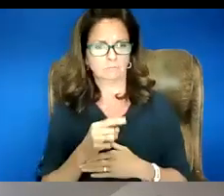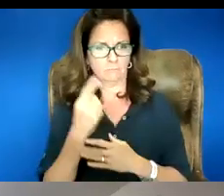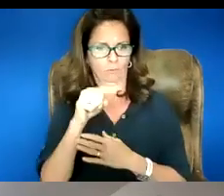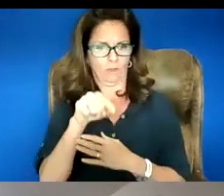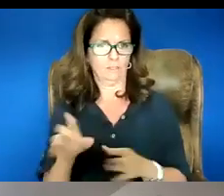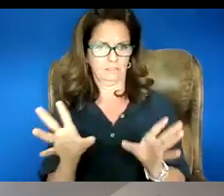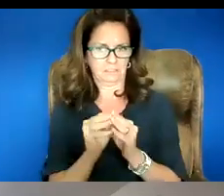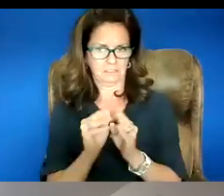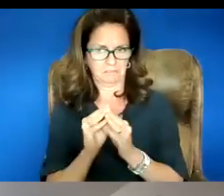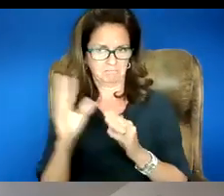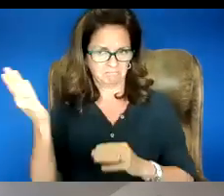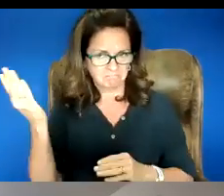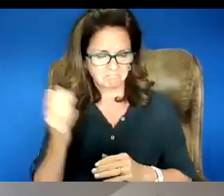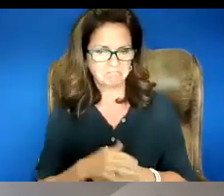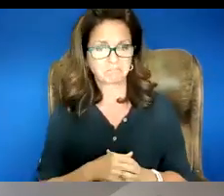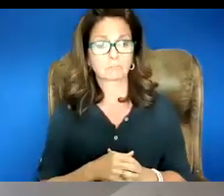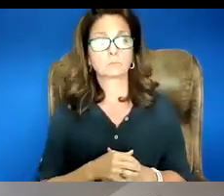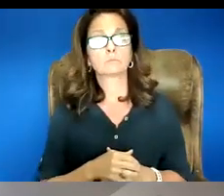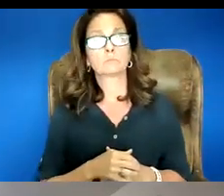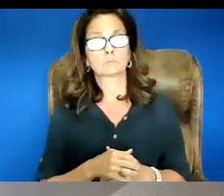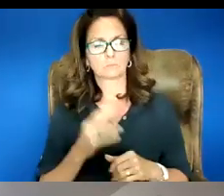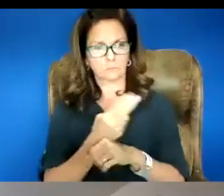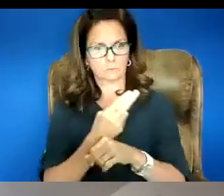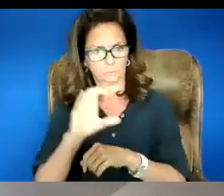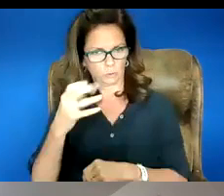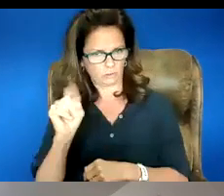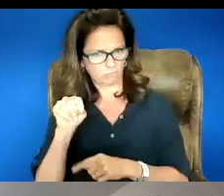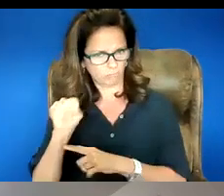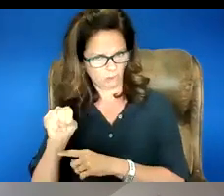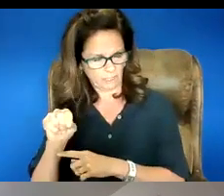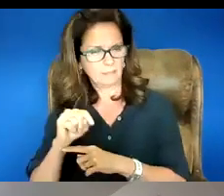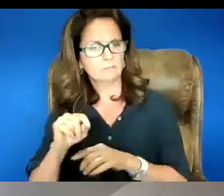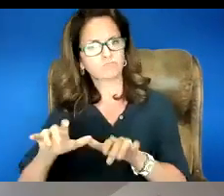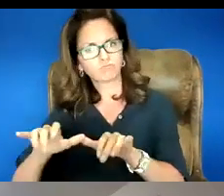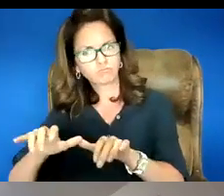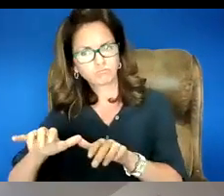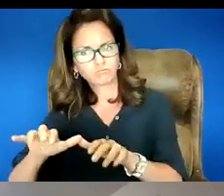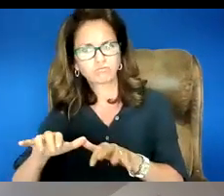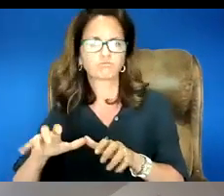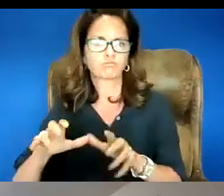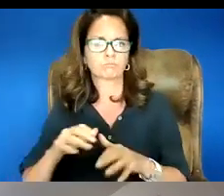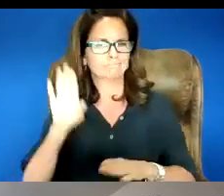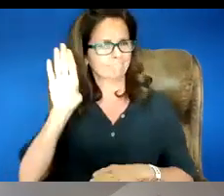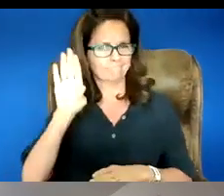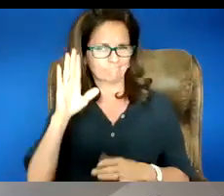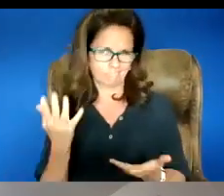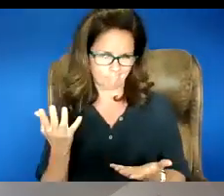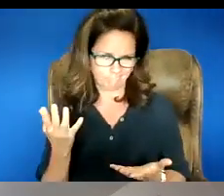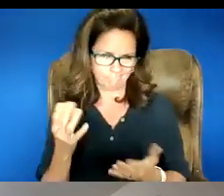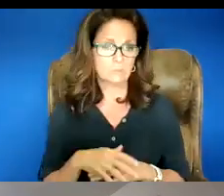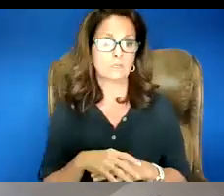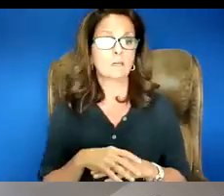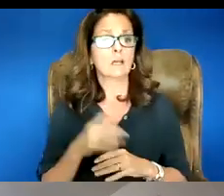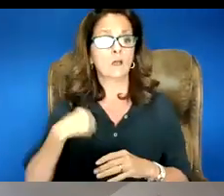So again, use the chat function, and we'll do our best to